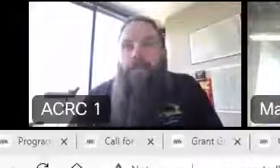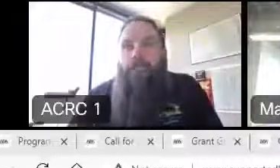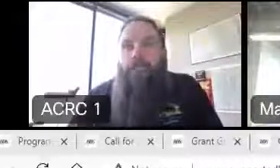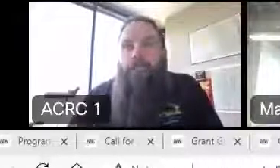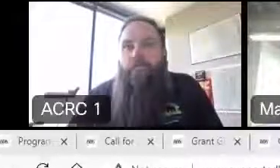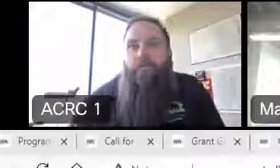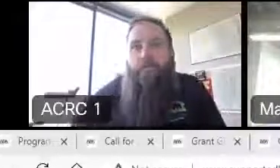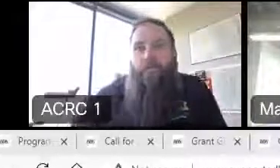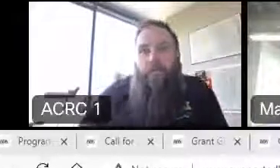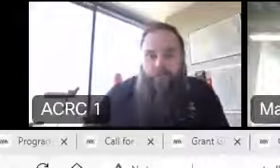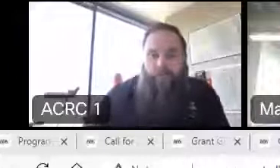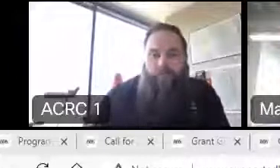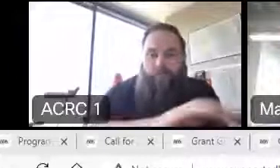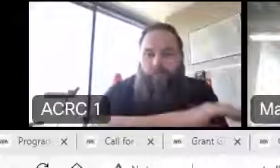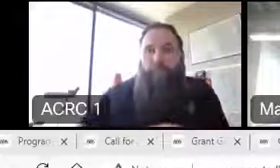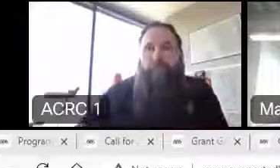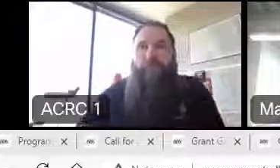the